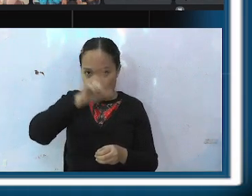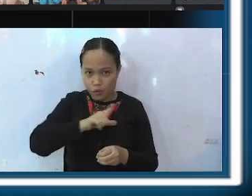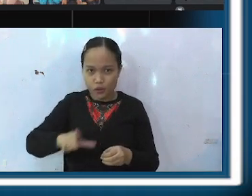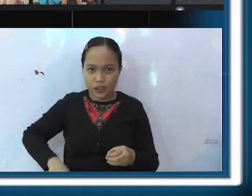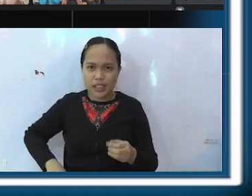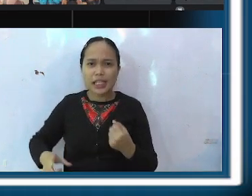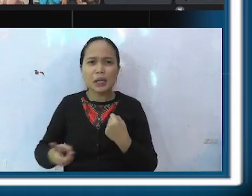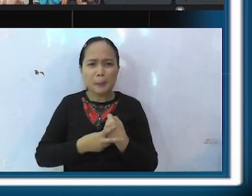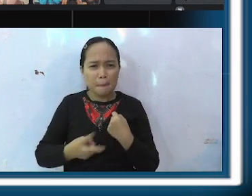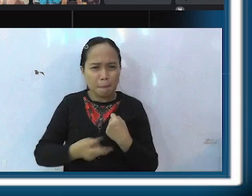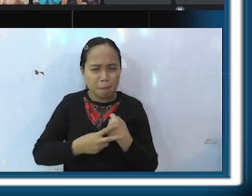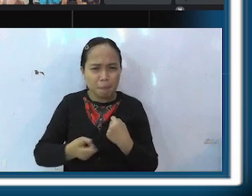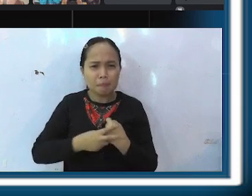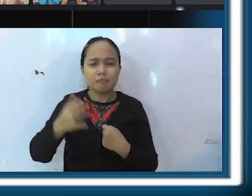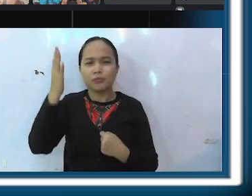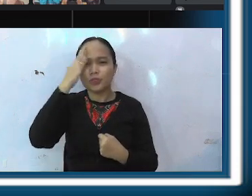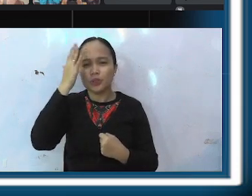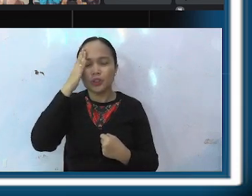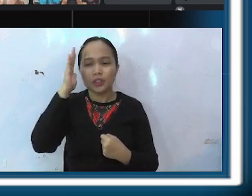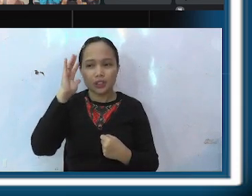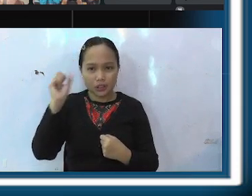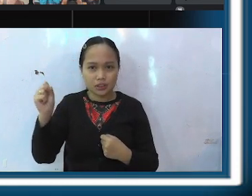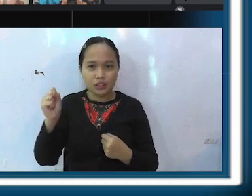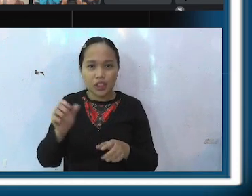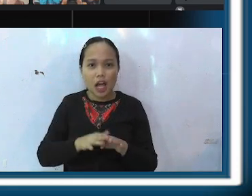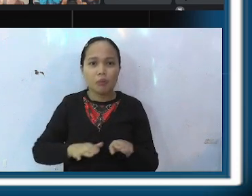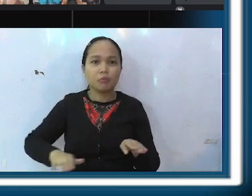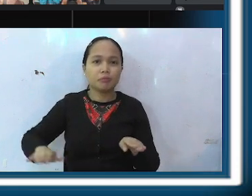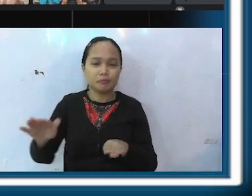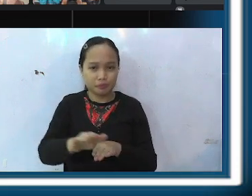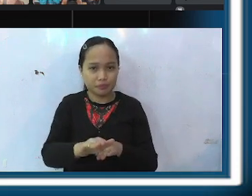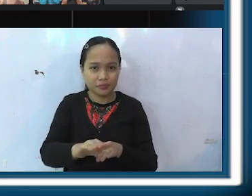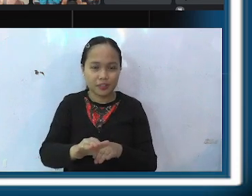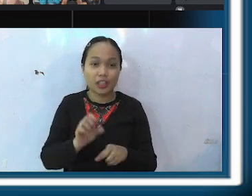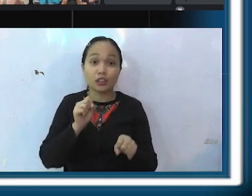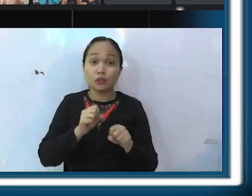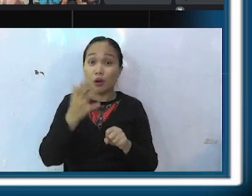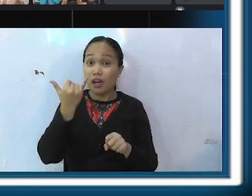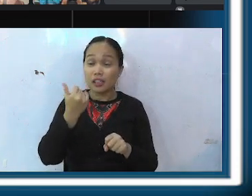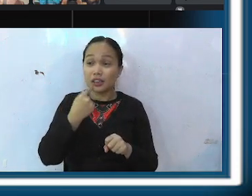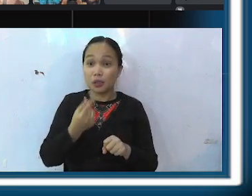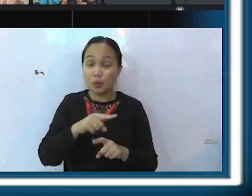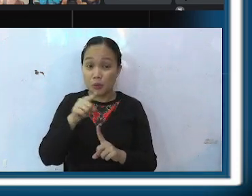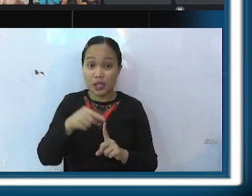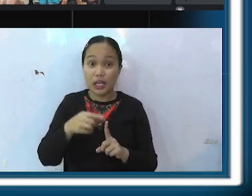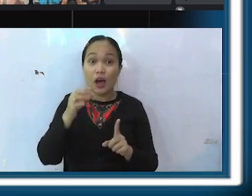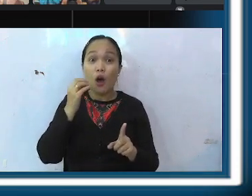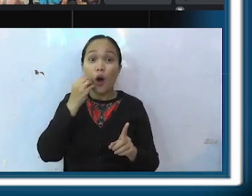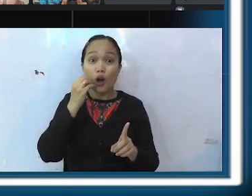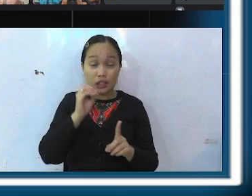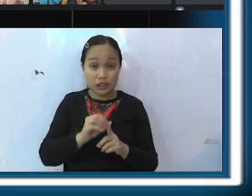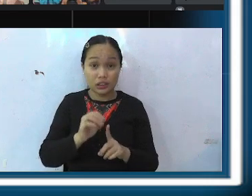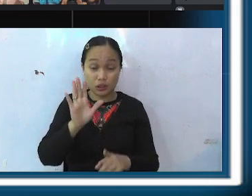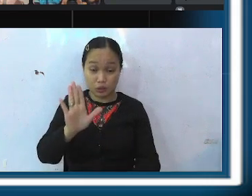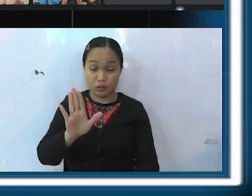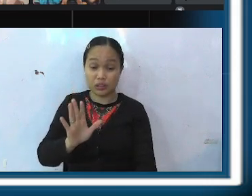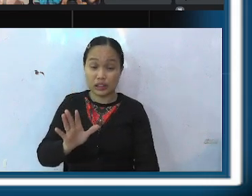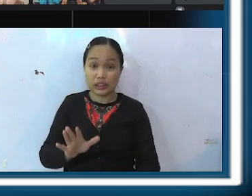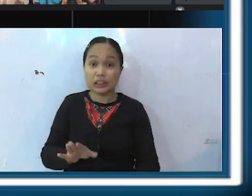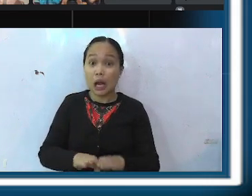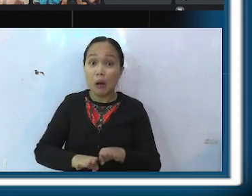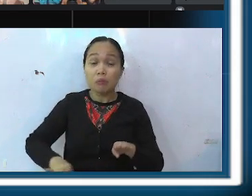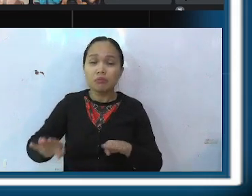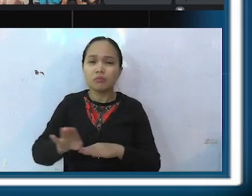steps. Mm. You see, keep tracking the Lord's steps. Because when he orders your steps, that's his steps. Yes. Yes.